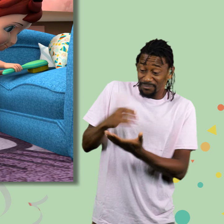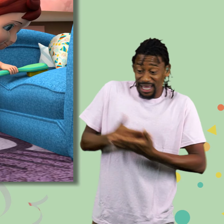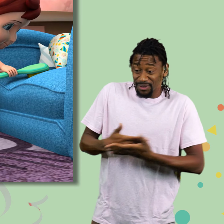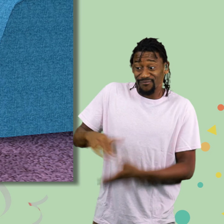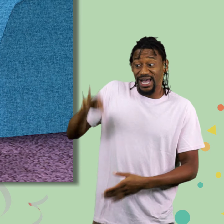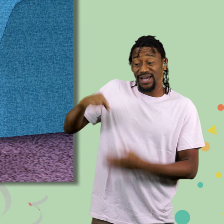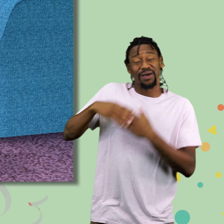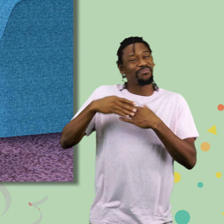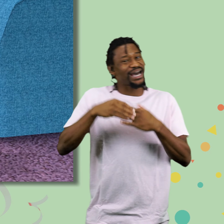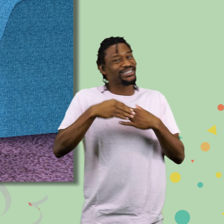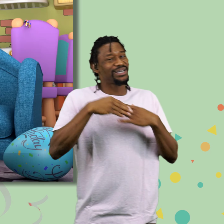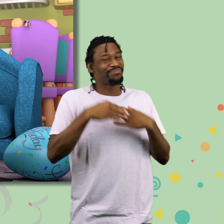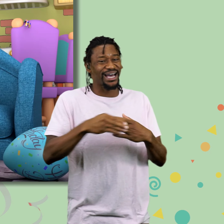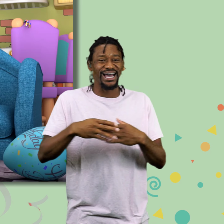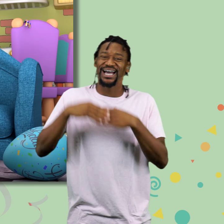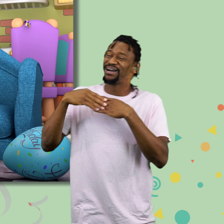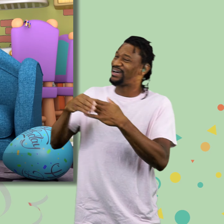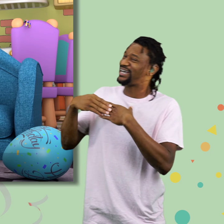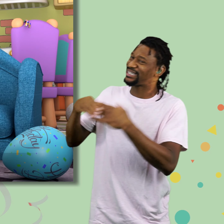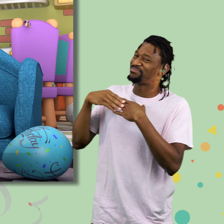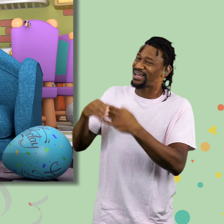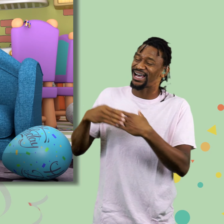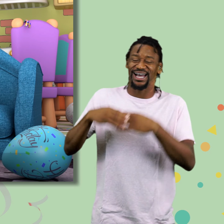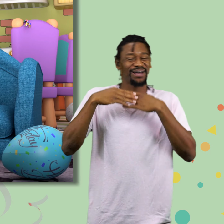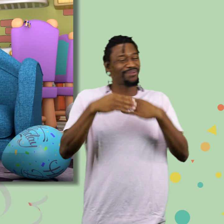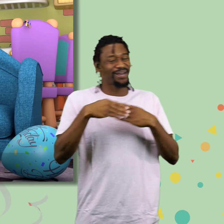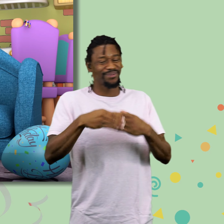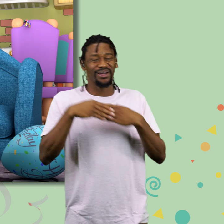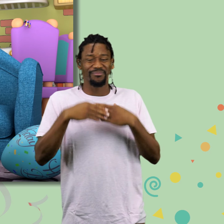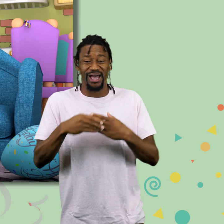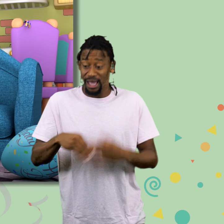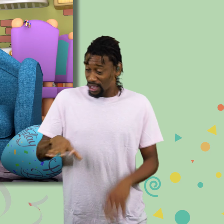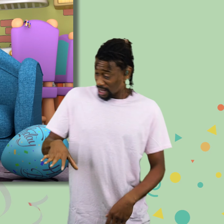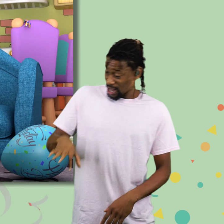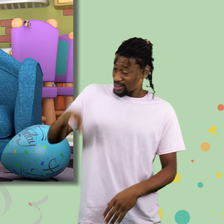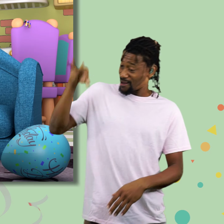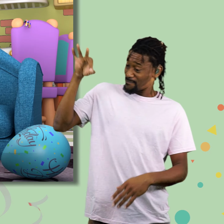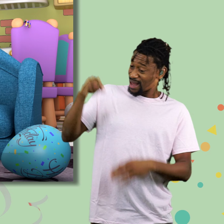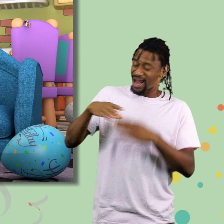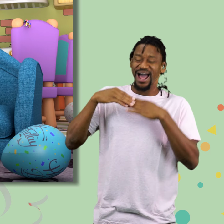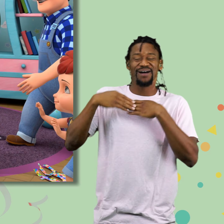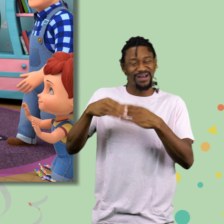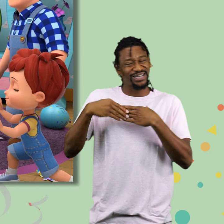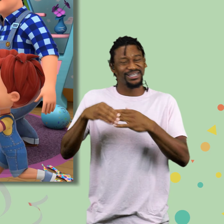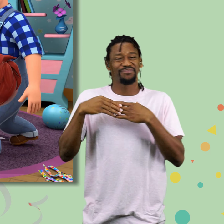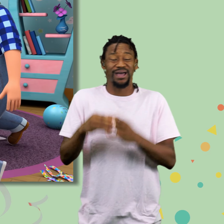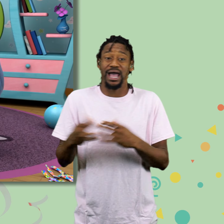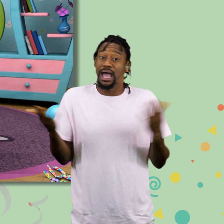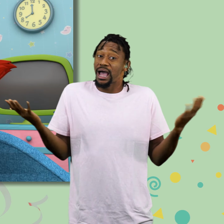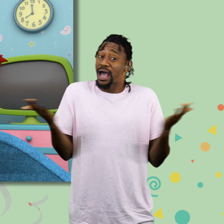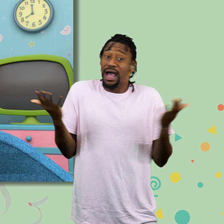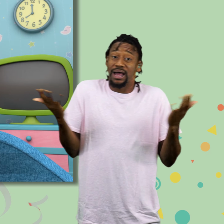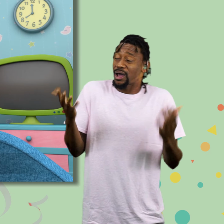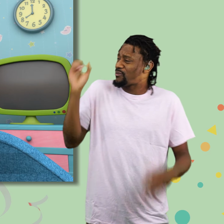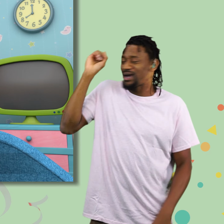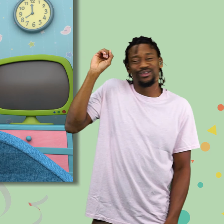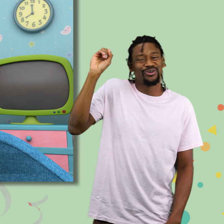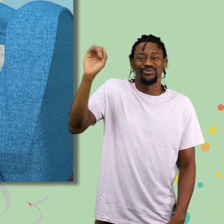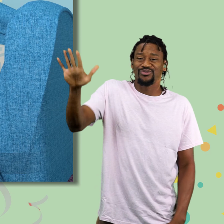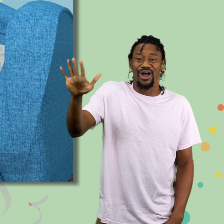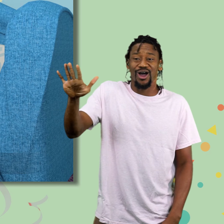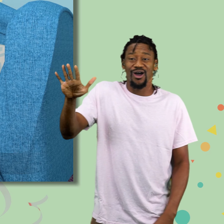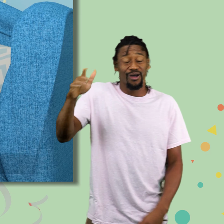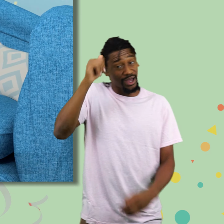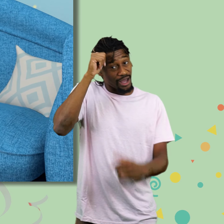Baby found a plastic bag, plastic bag, plastic bag Baby found a plastic bag, he doesn't know